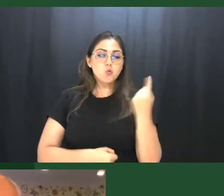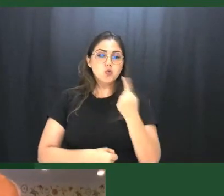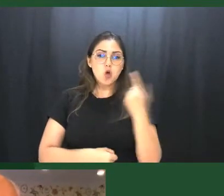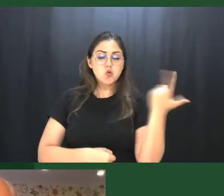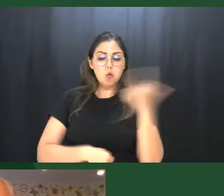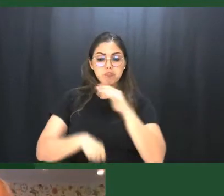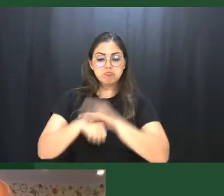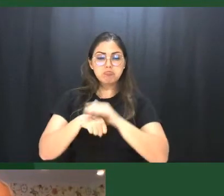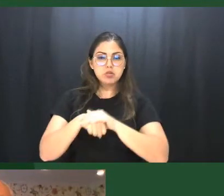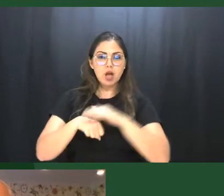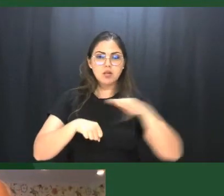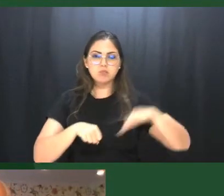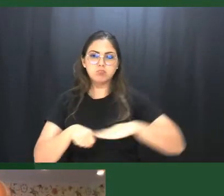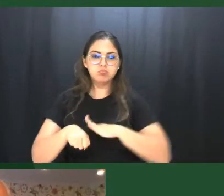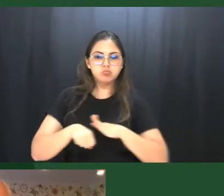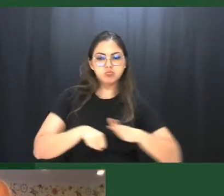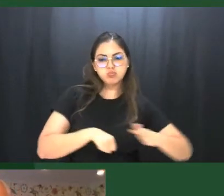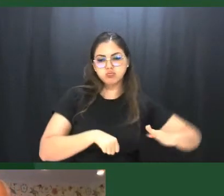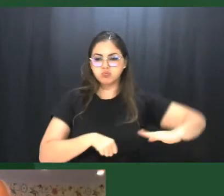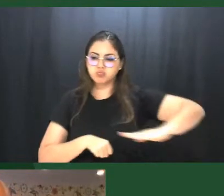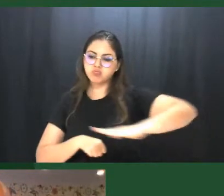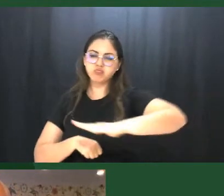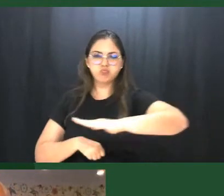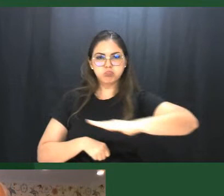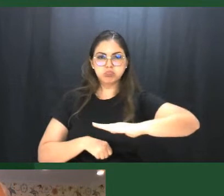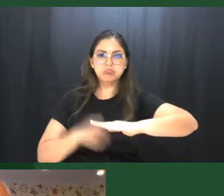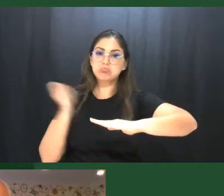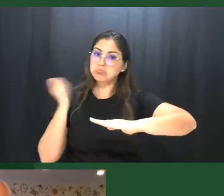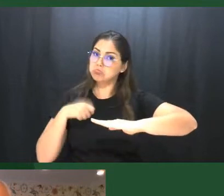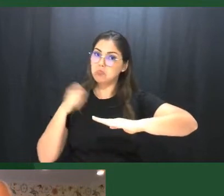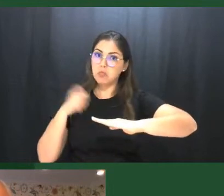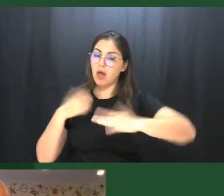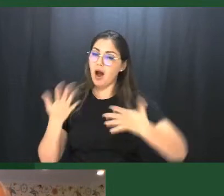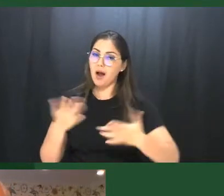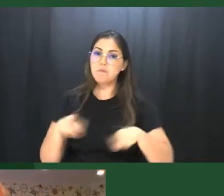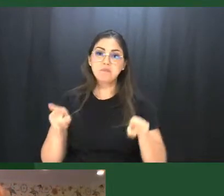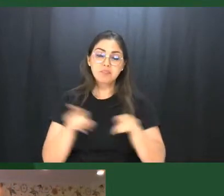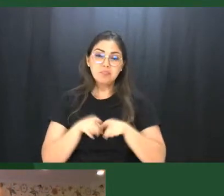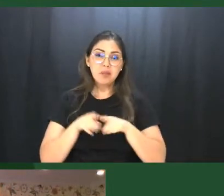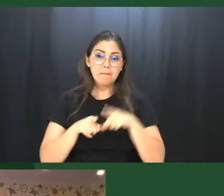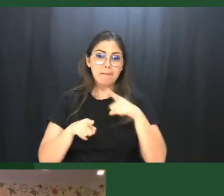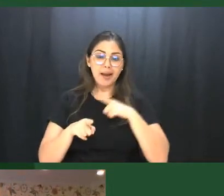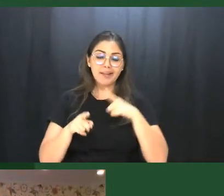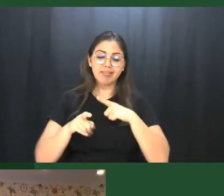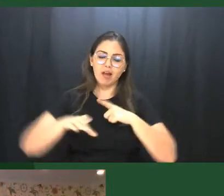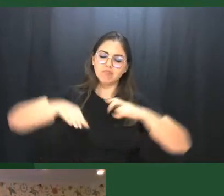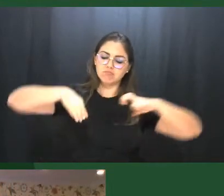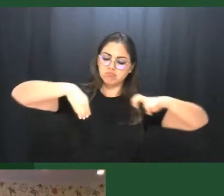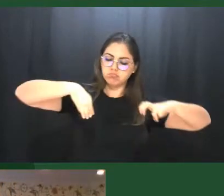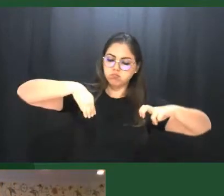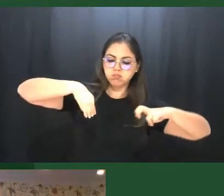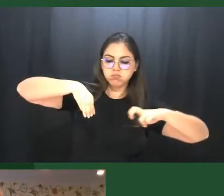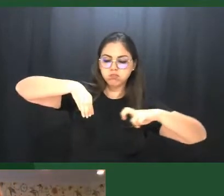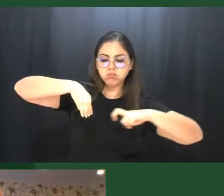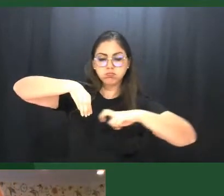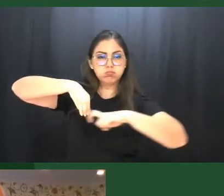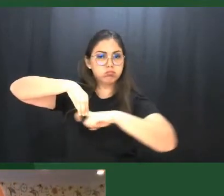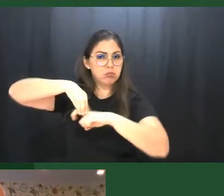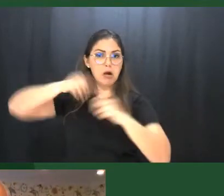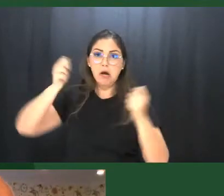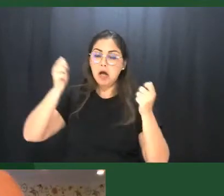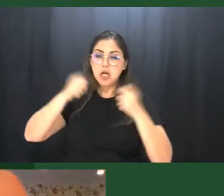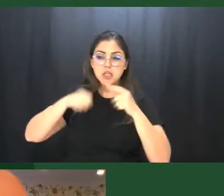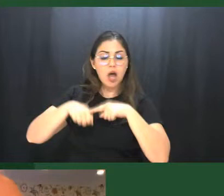to the garage, you step out, and then your car goes into the garage, finds a place to park, it